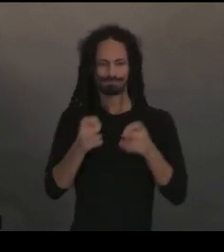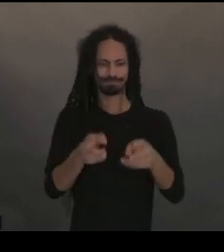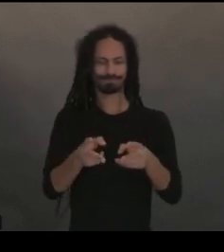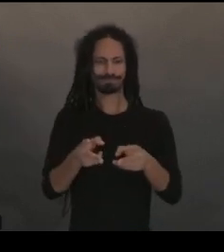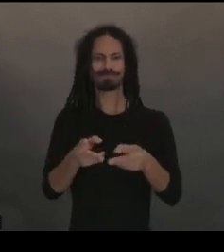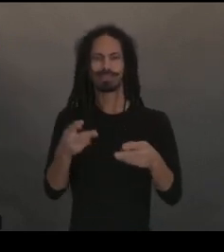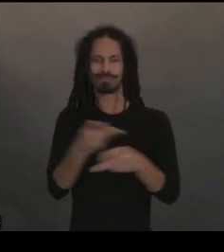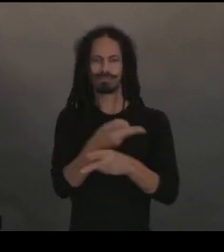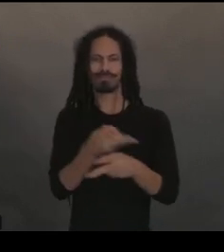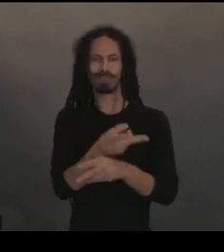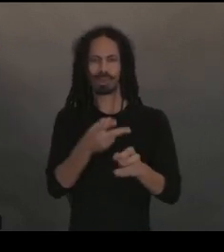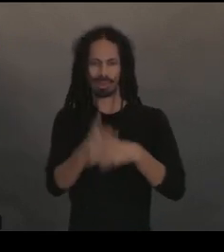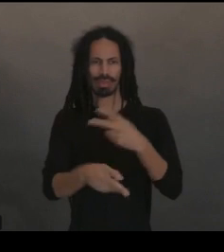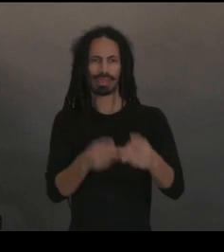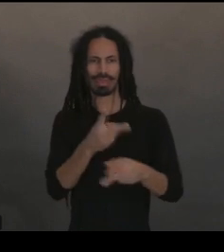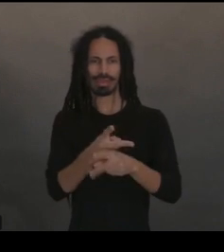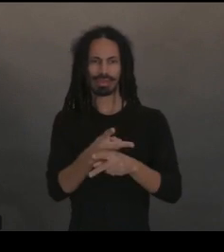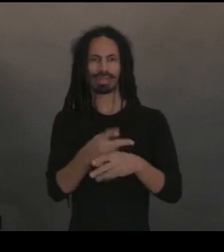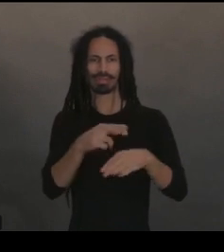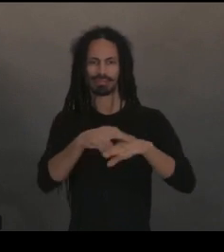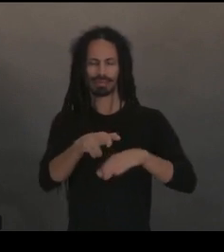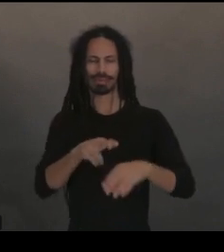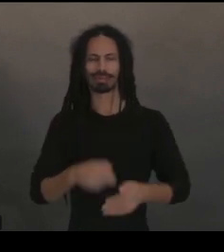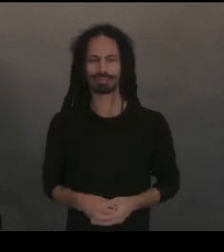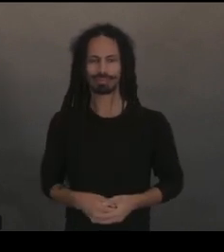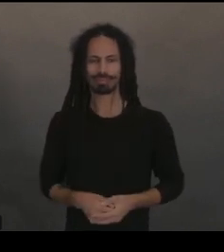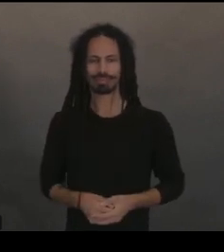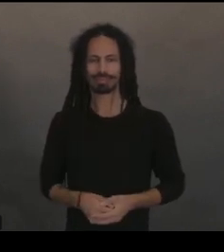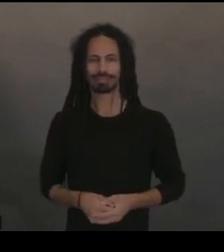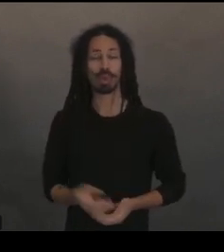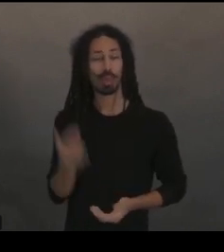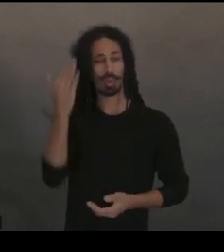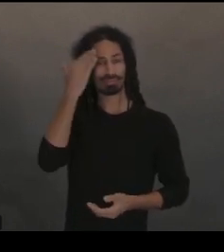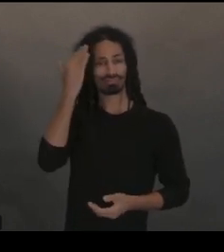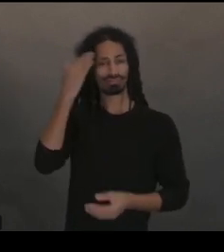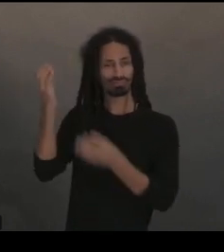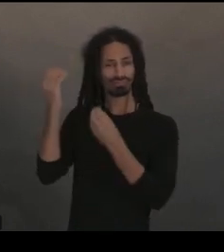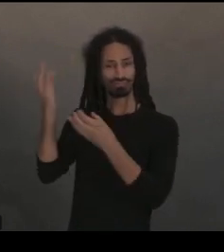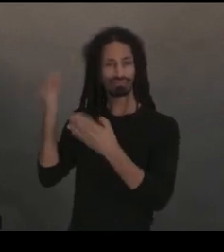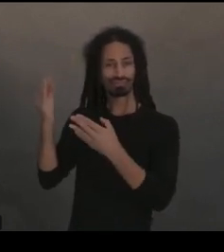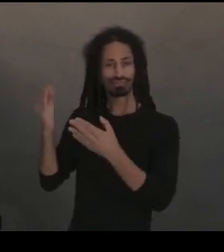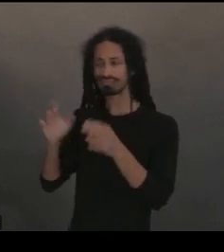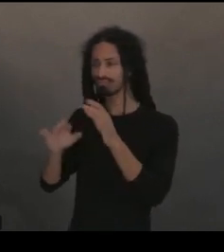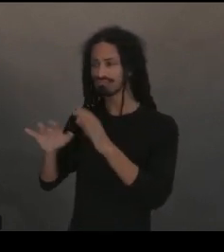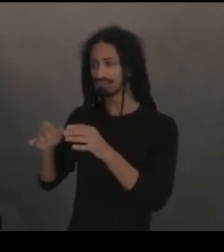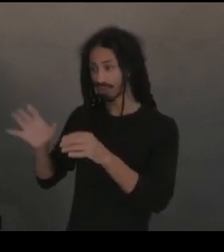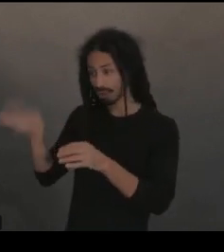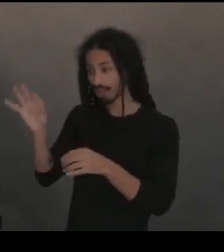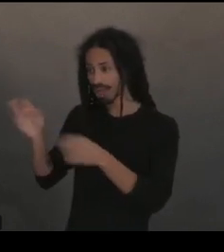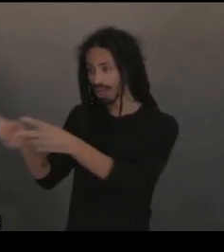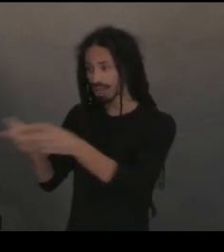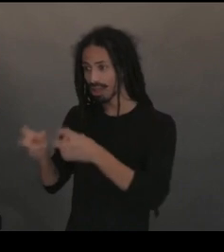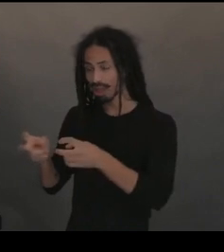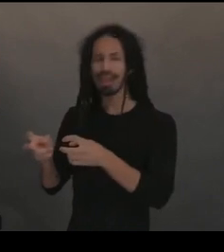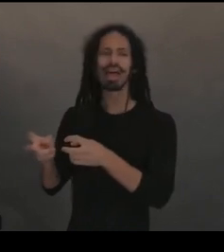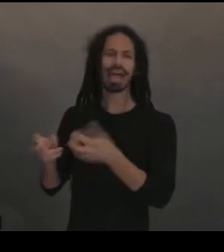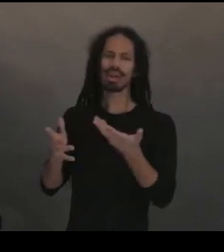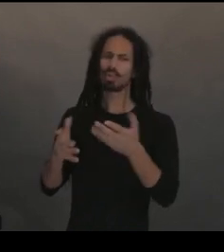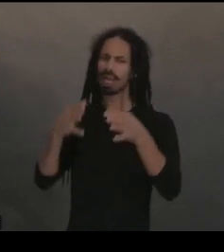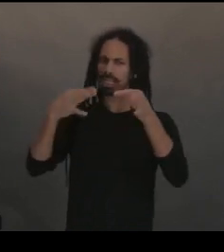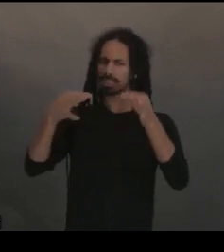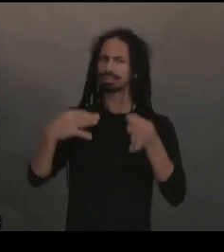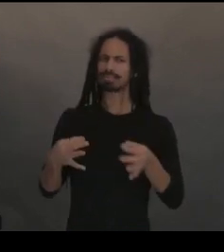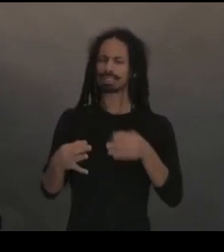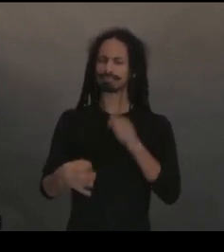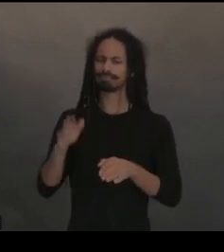So once you know what you're looking for, you're able to pull that information. And we're going to walk through this process in